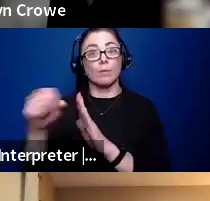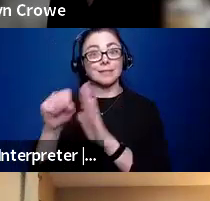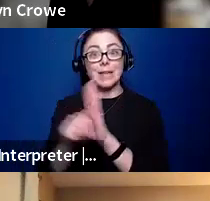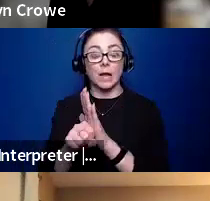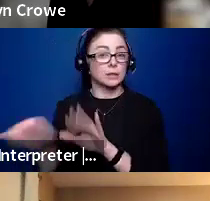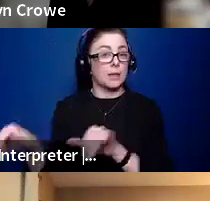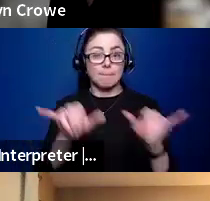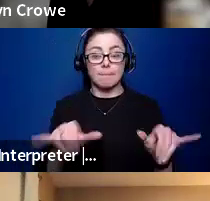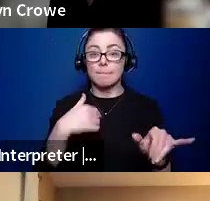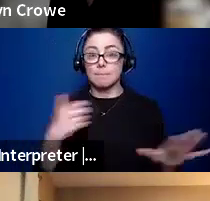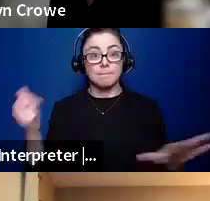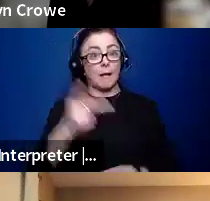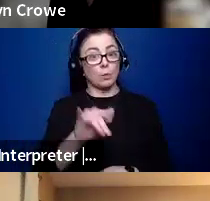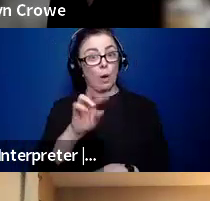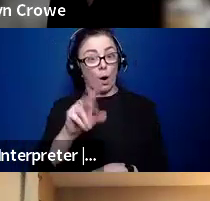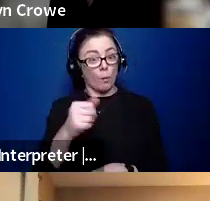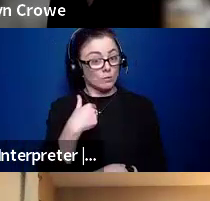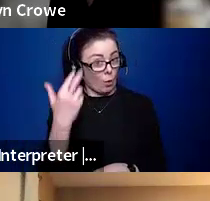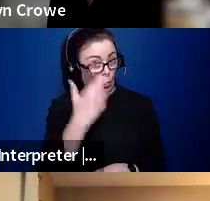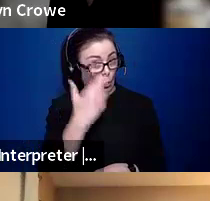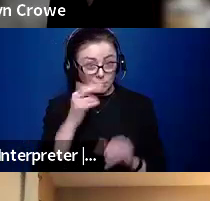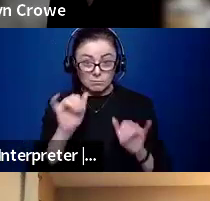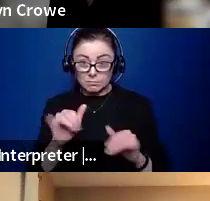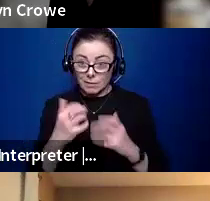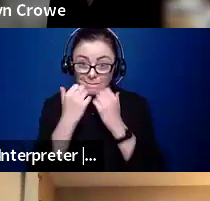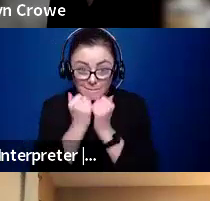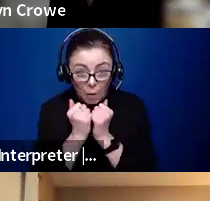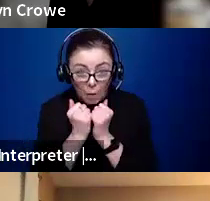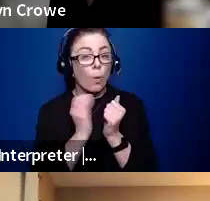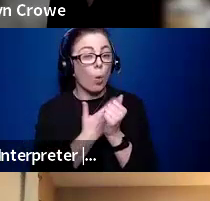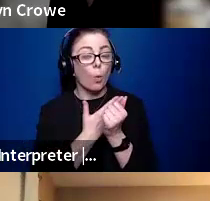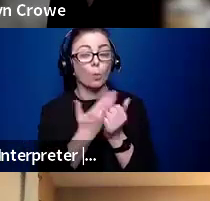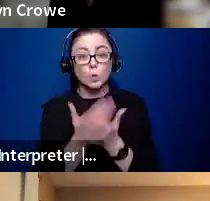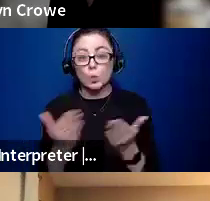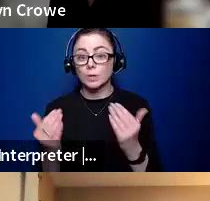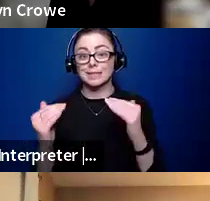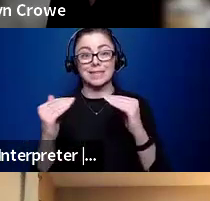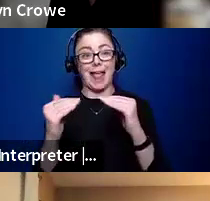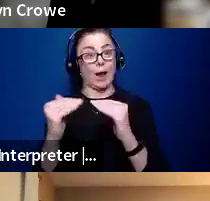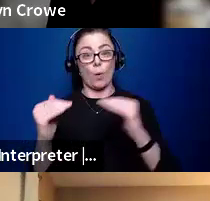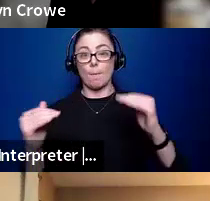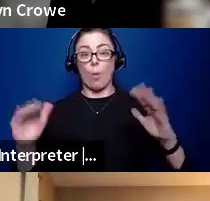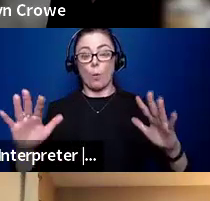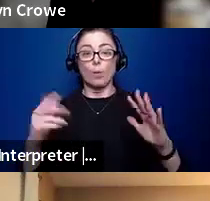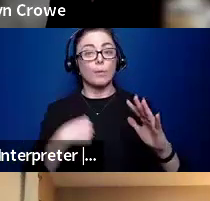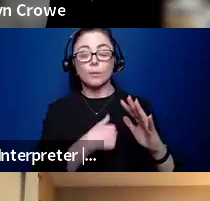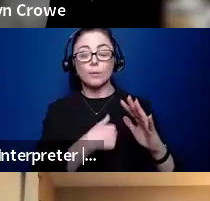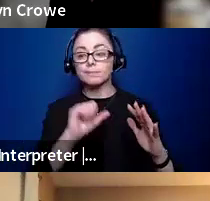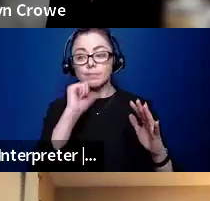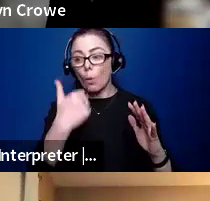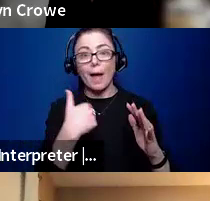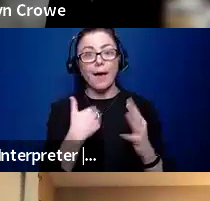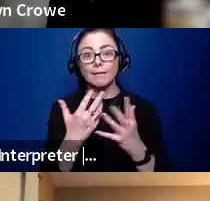thing. When I came back to Iowa, I realized how valuable our resources are equitable. We don't have very